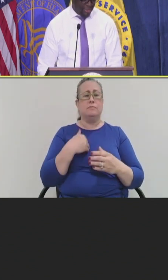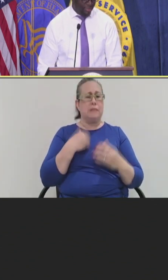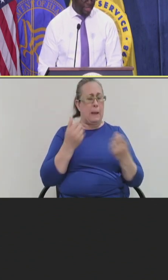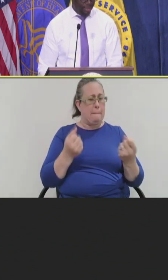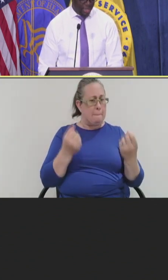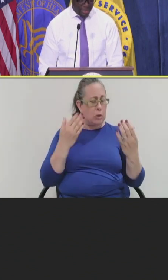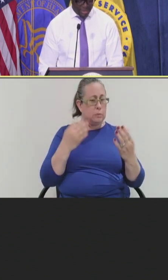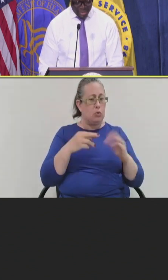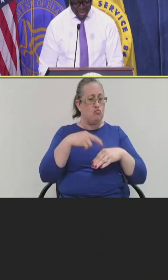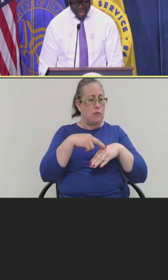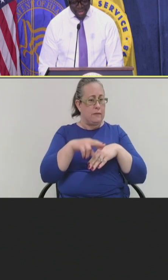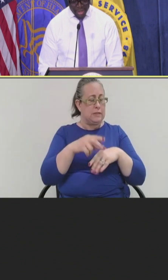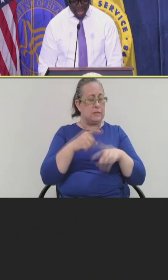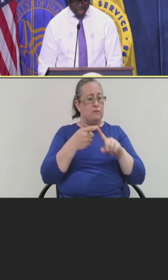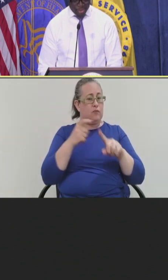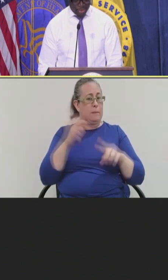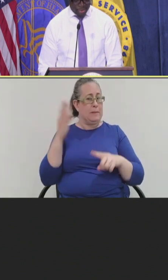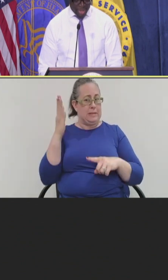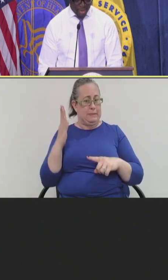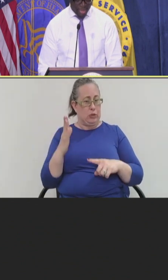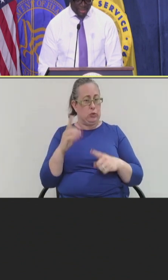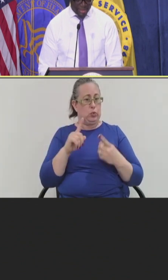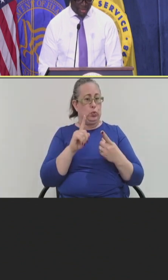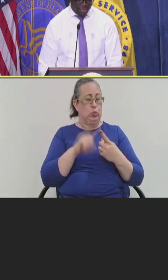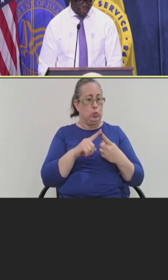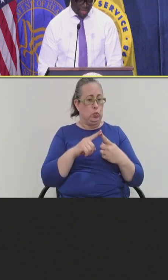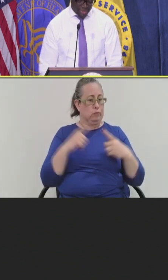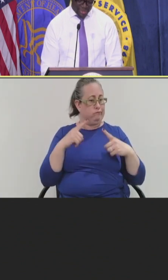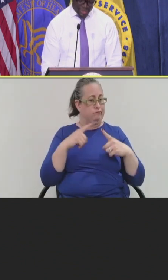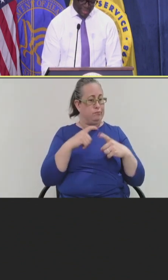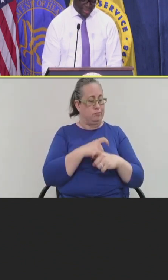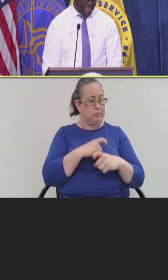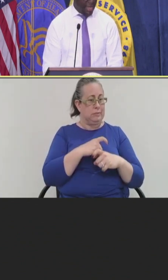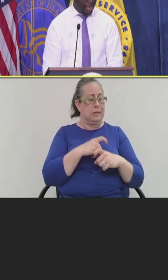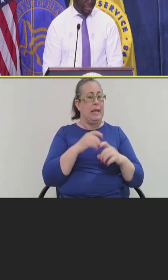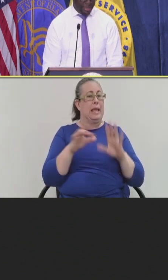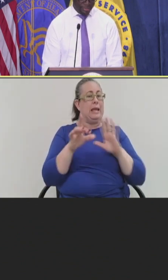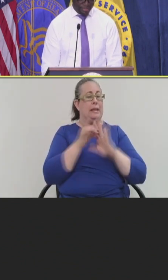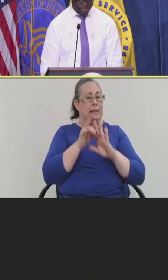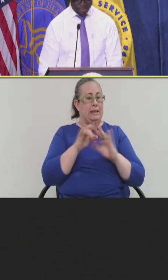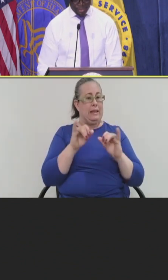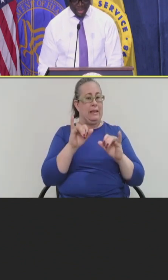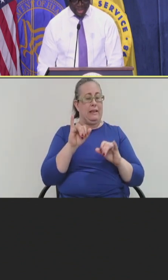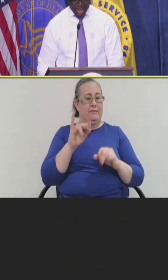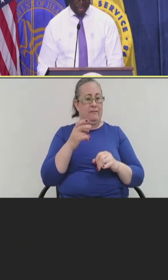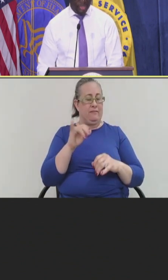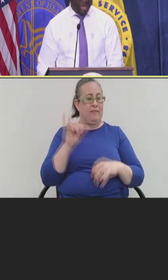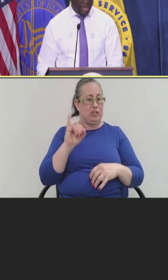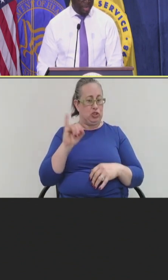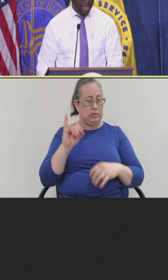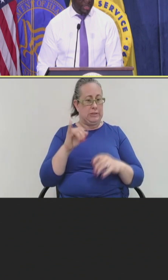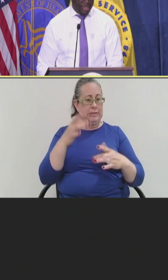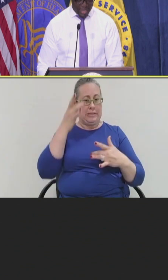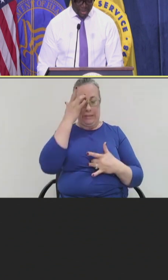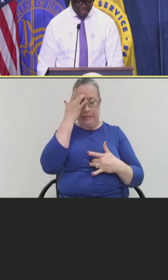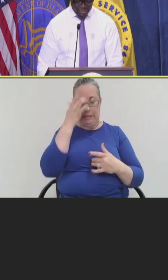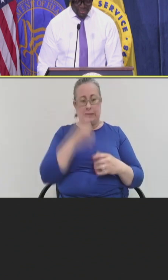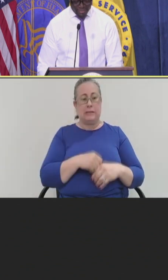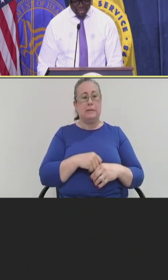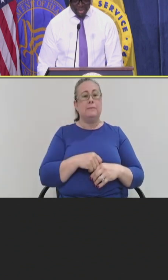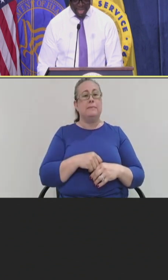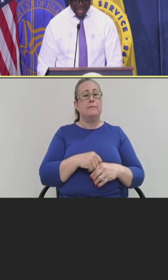references by speakers to the complexity of infectious disease syndemics. Syndemic is a set